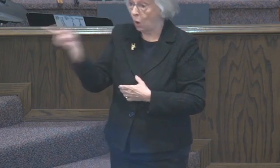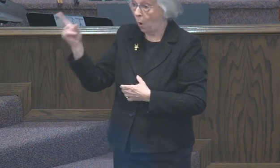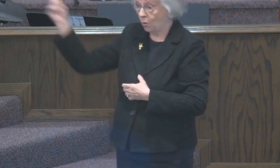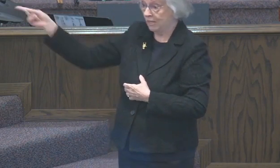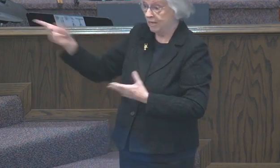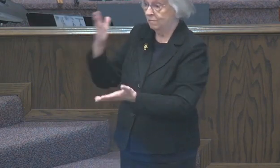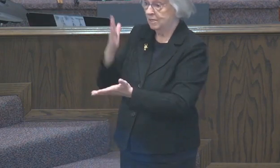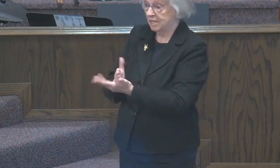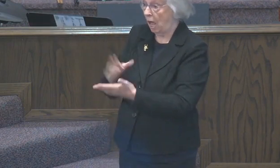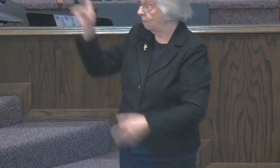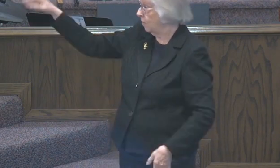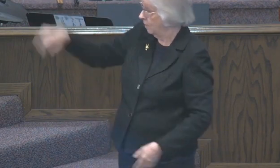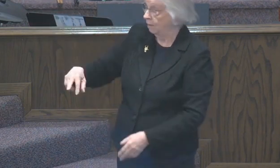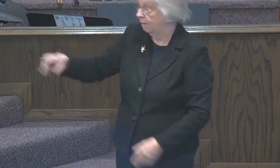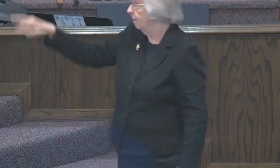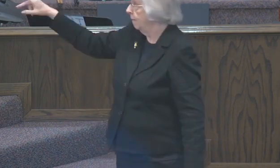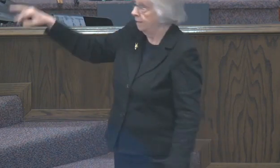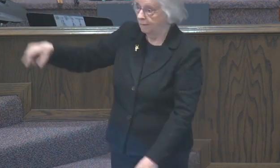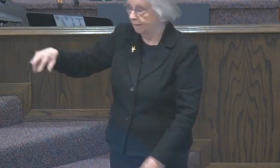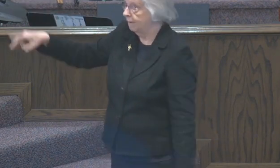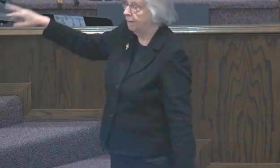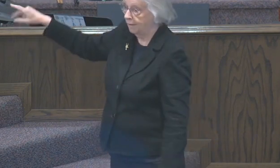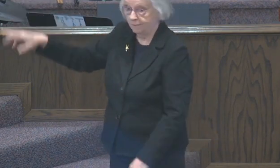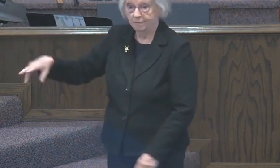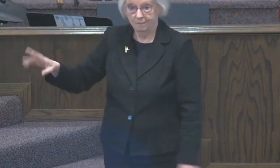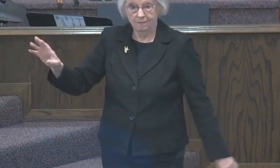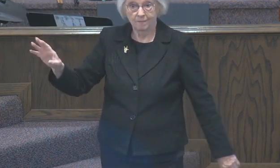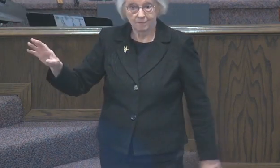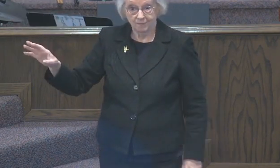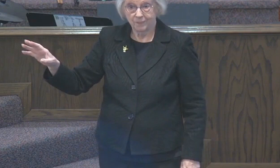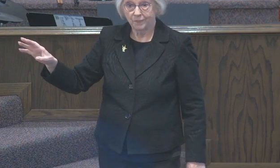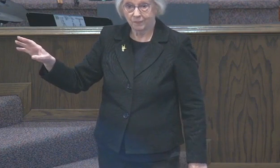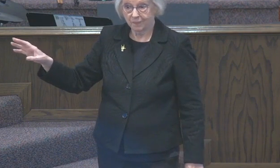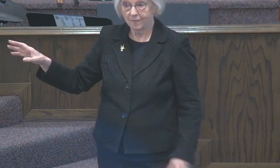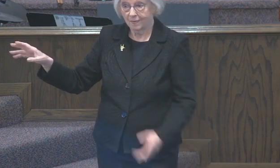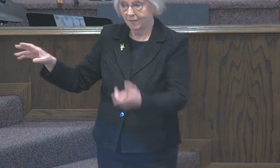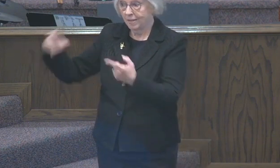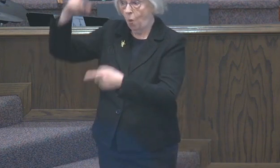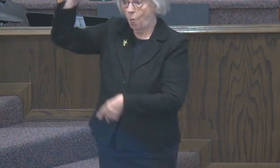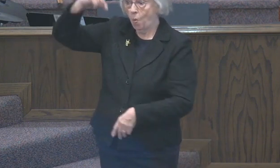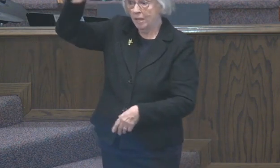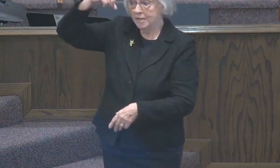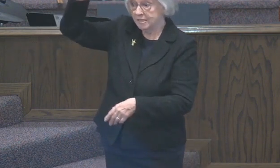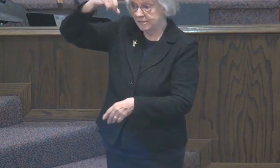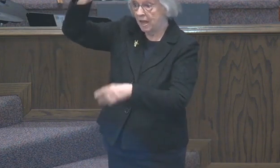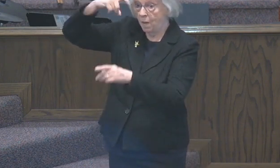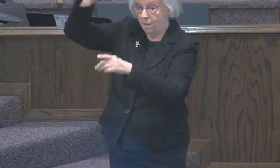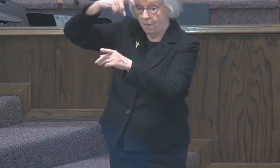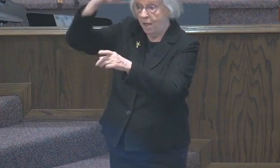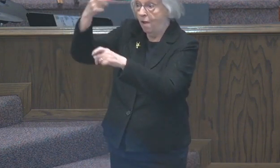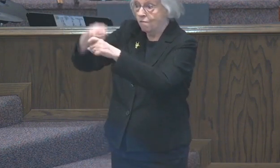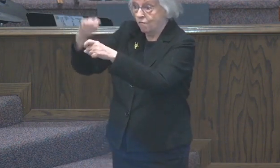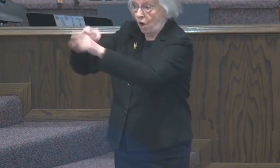the spirit of discernment that flows from the Father and the Holy Spirit through my